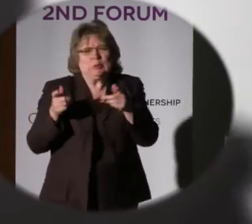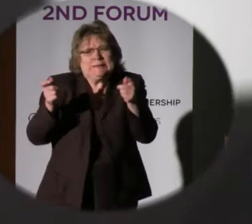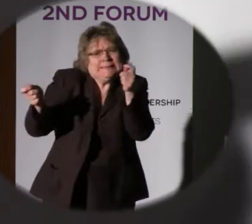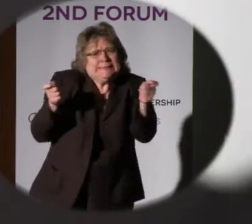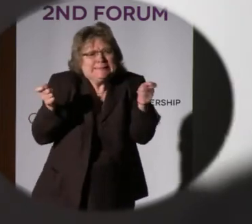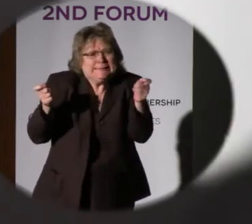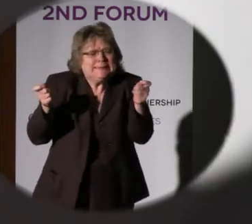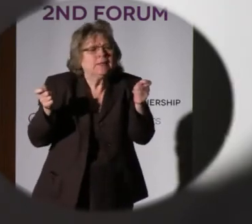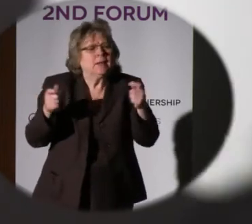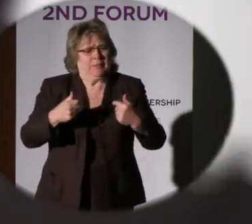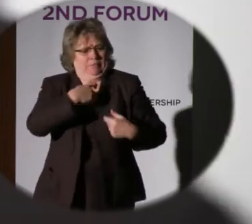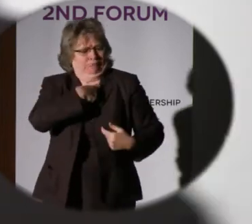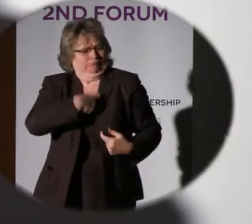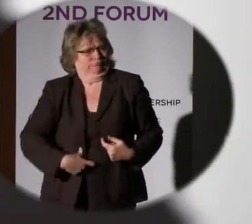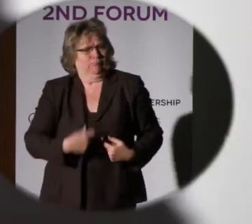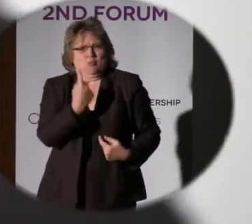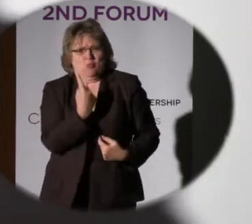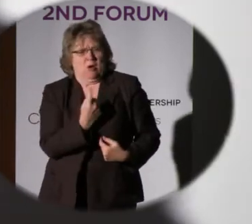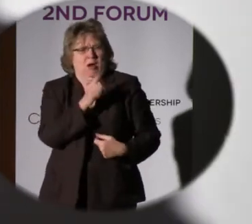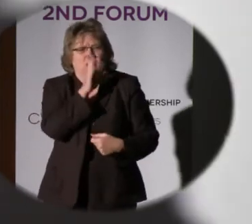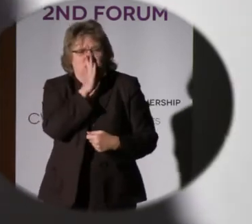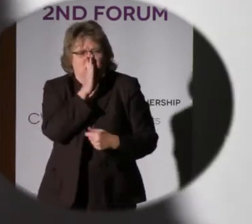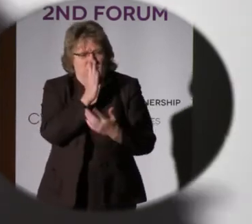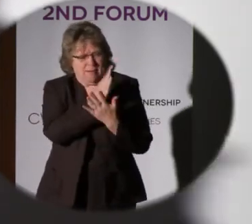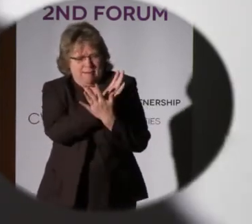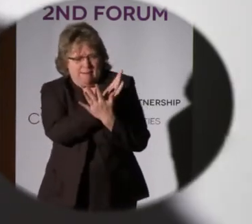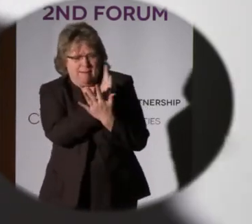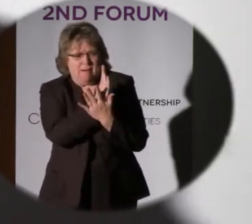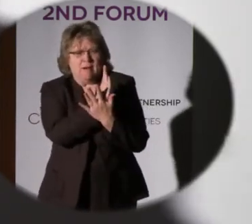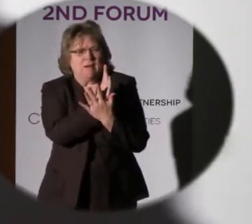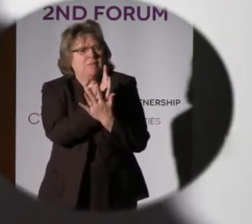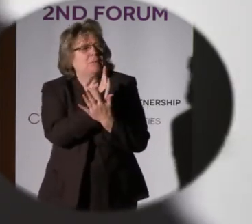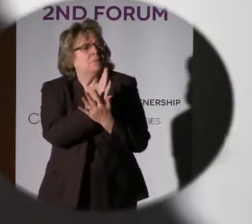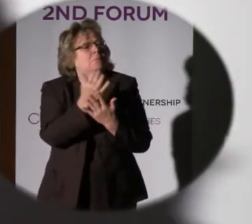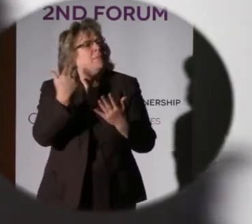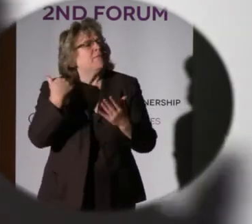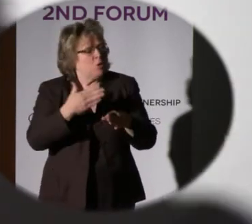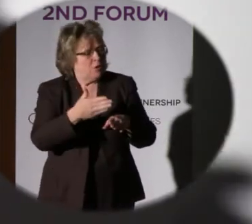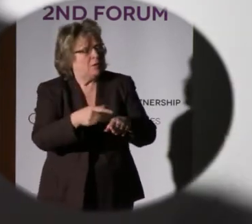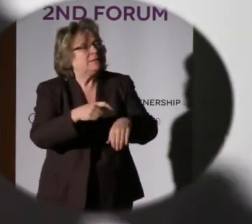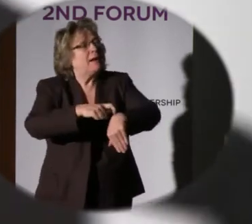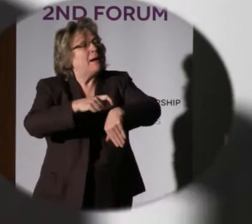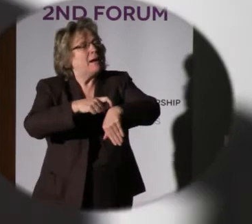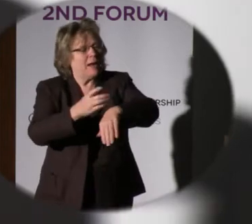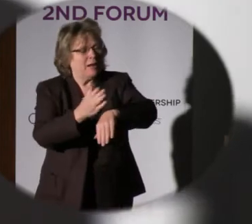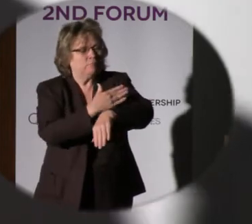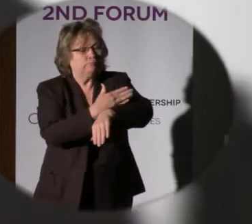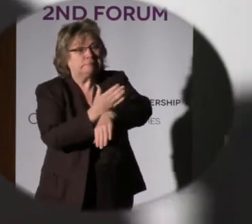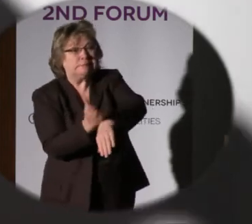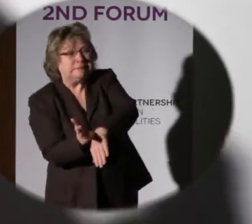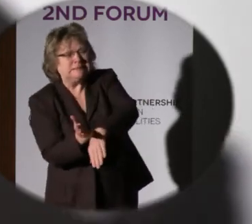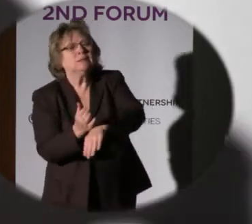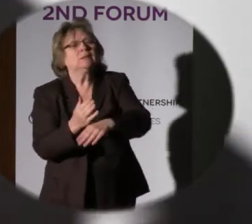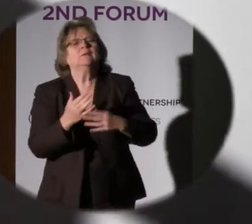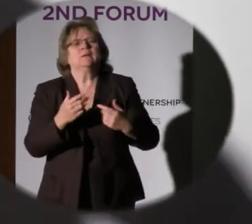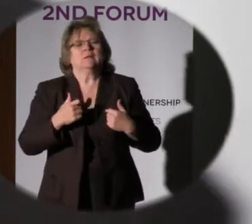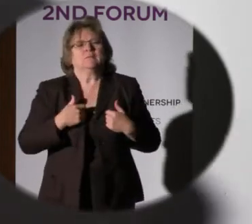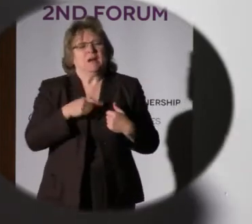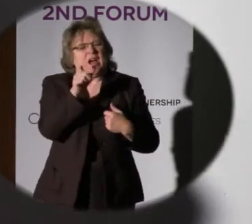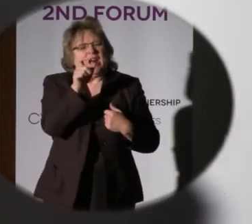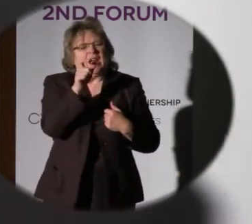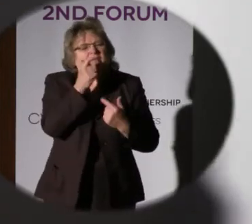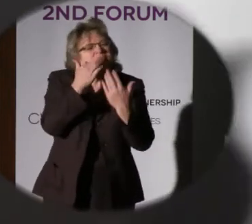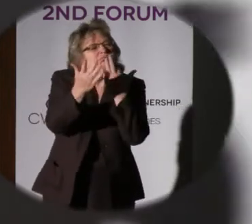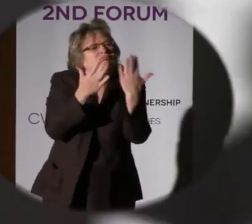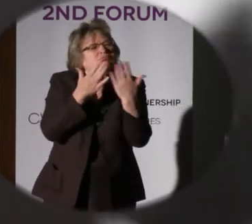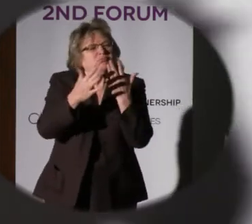my remarks and put us back on track. We've had an excellent opening statement and a very nice introduction from Dr.